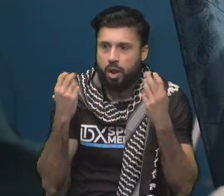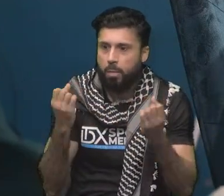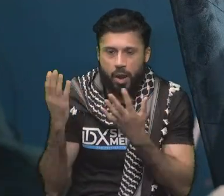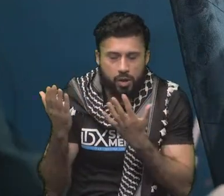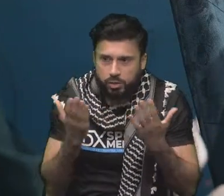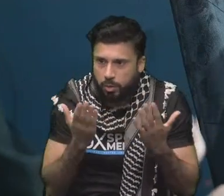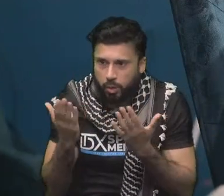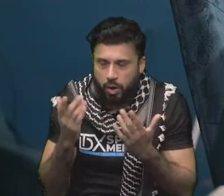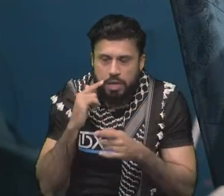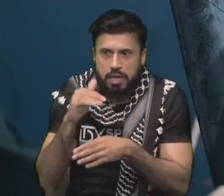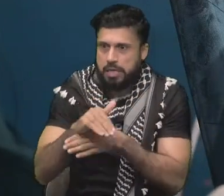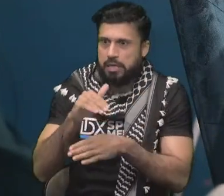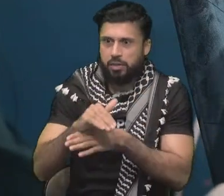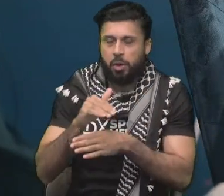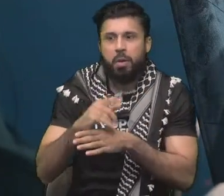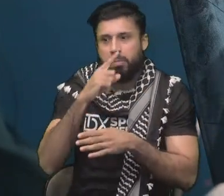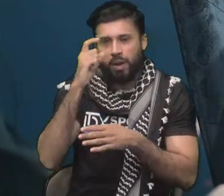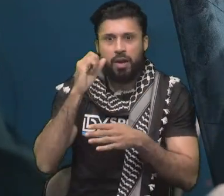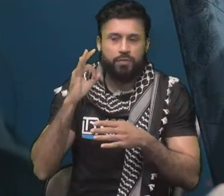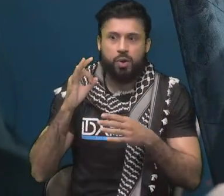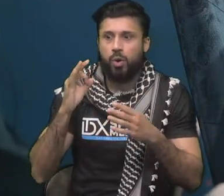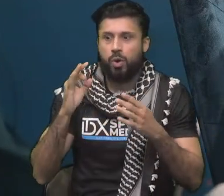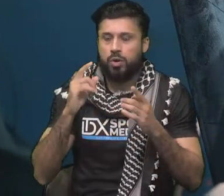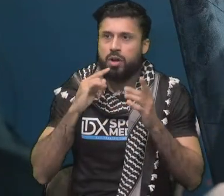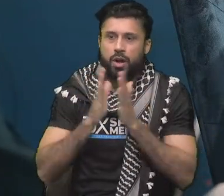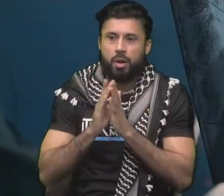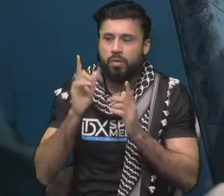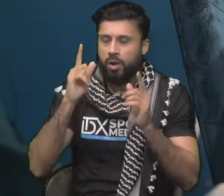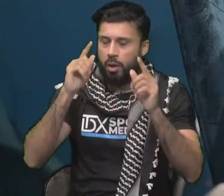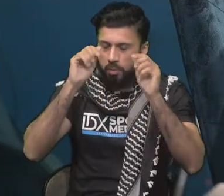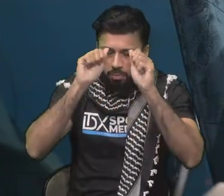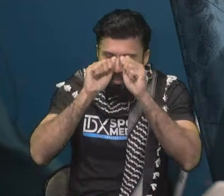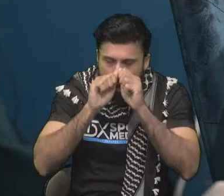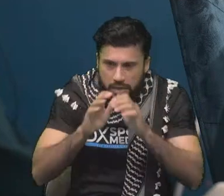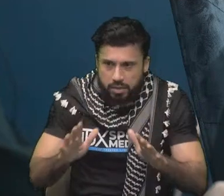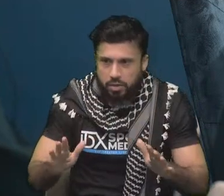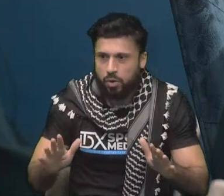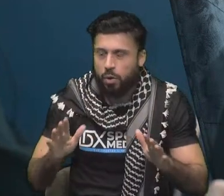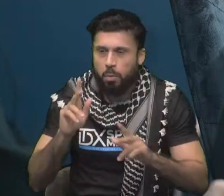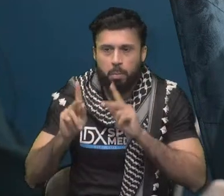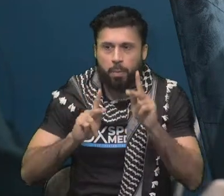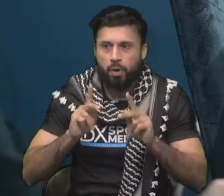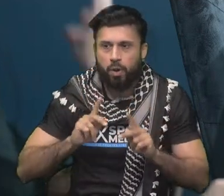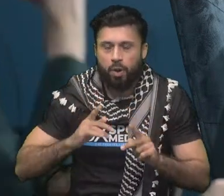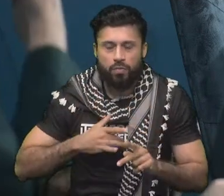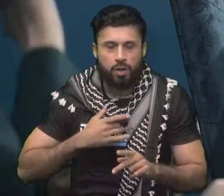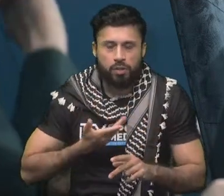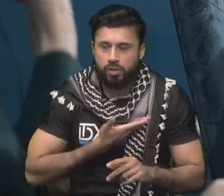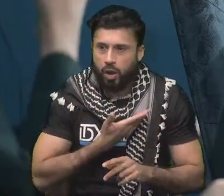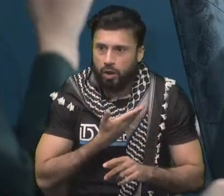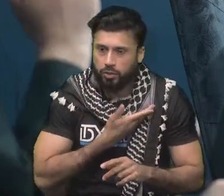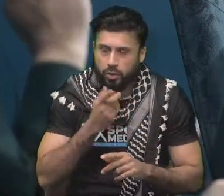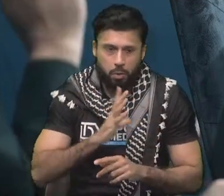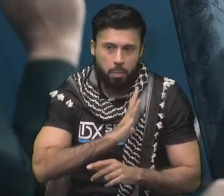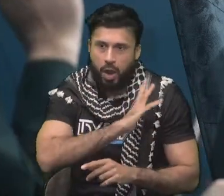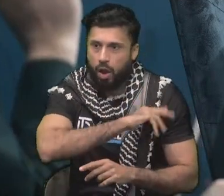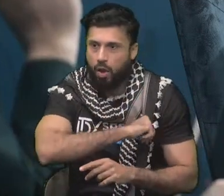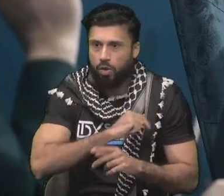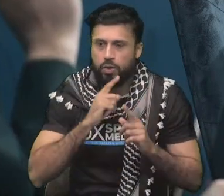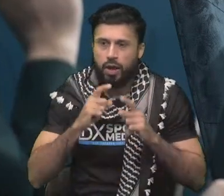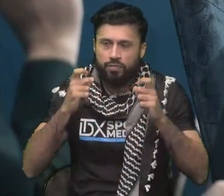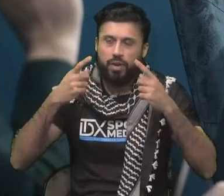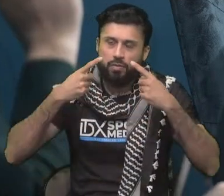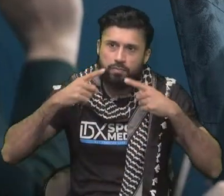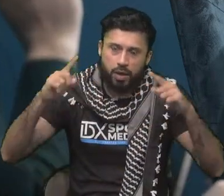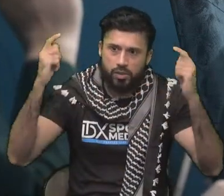and tranquility in their life. Amen. We ask Allah subhanahu wa ta'ala to deliver them to victory, Ya Rabbil Alameen. Amen. Sheikhna, another thing that people they do,